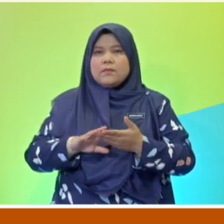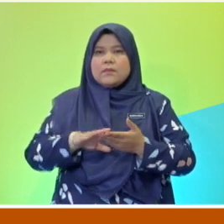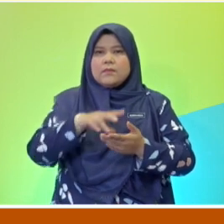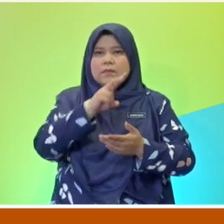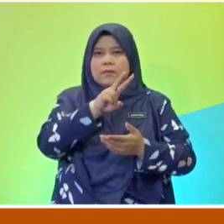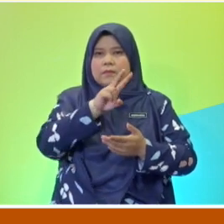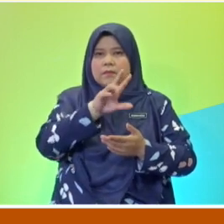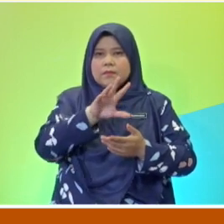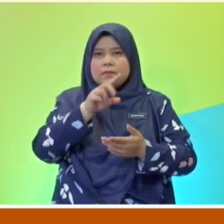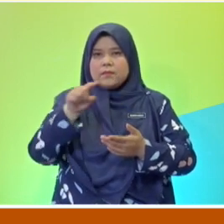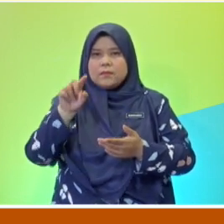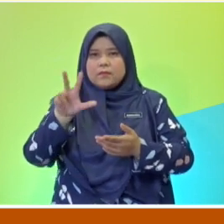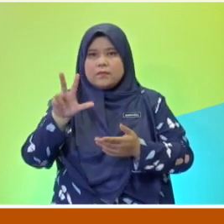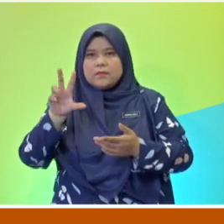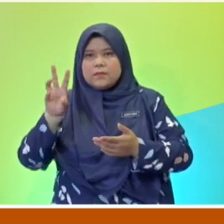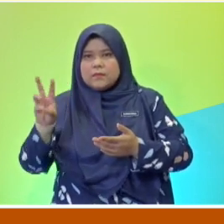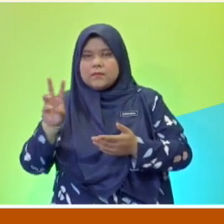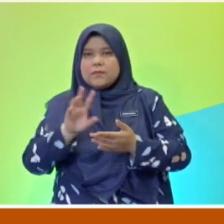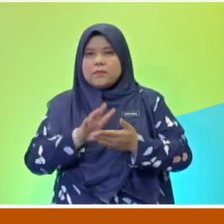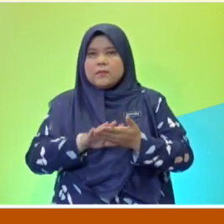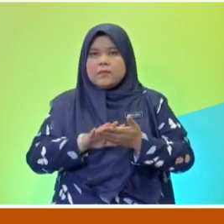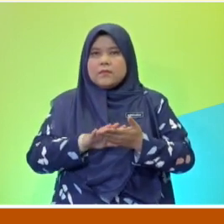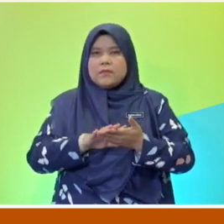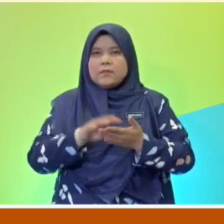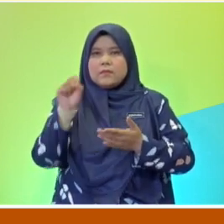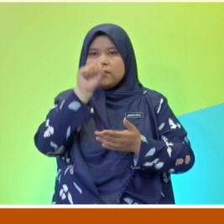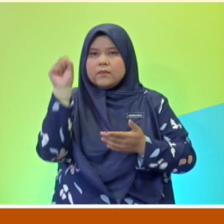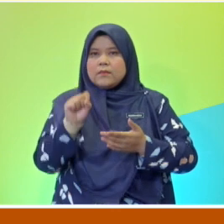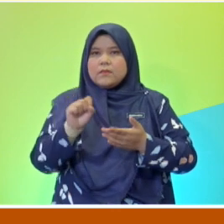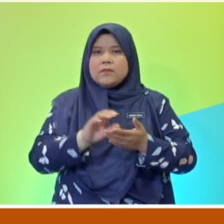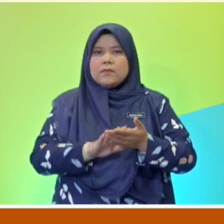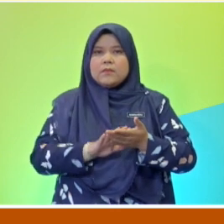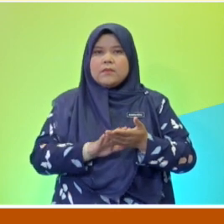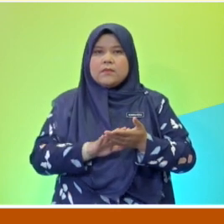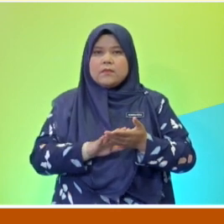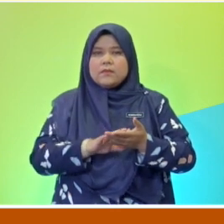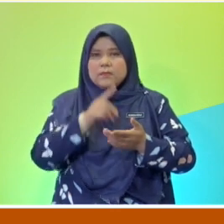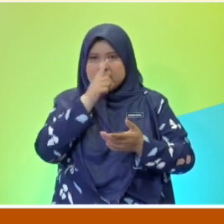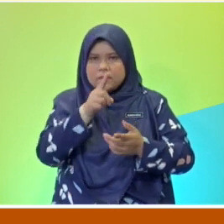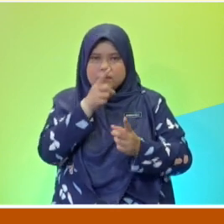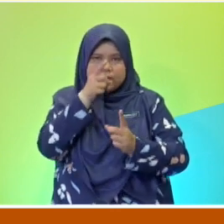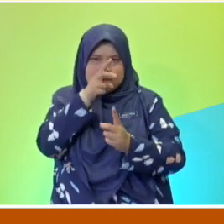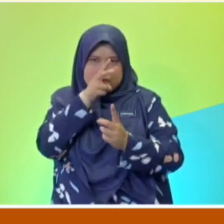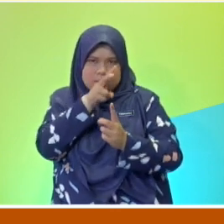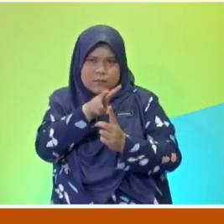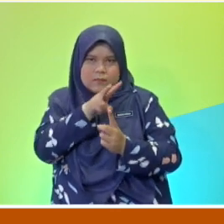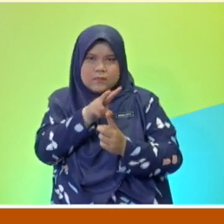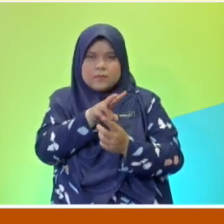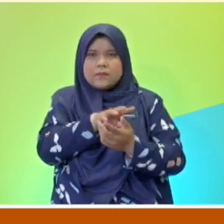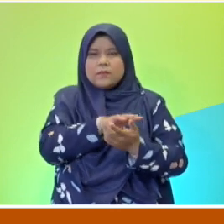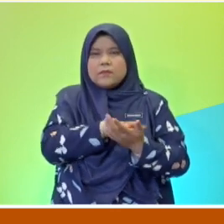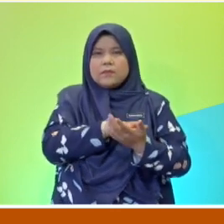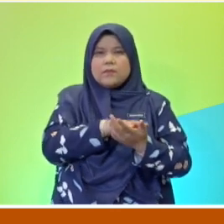till 28 are the questions that require them to identify true or